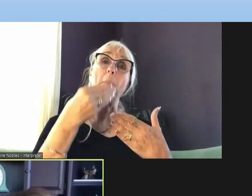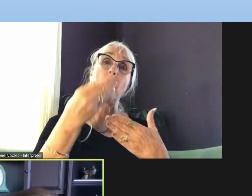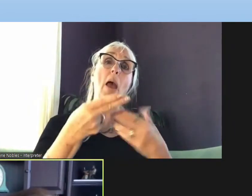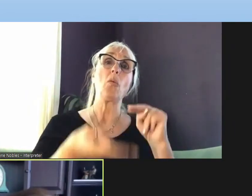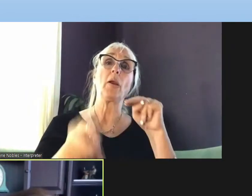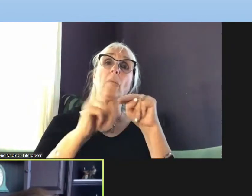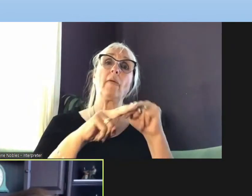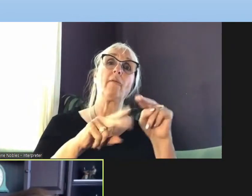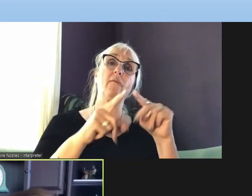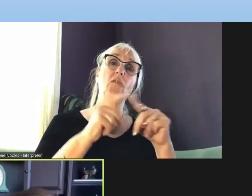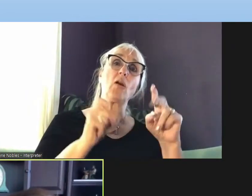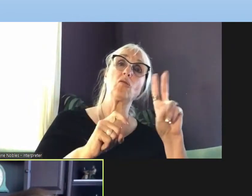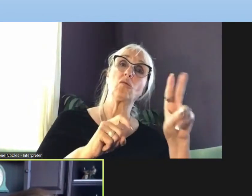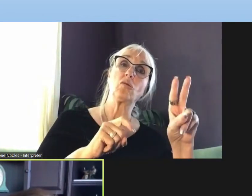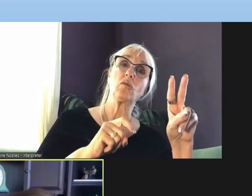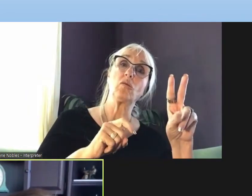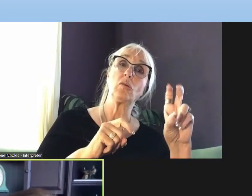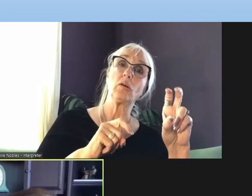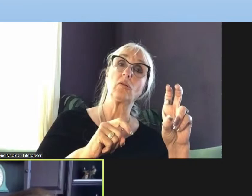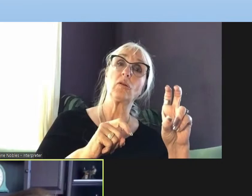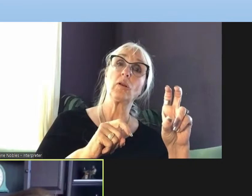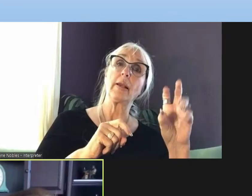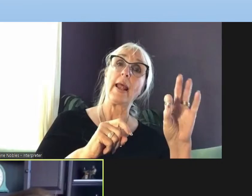from $295 to